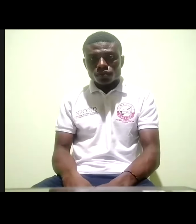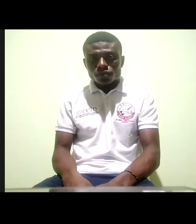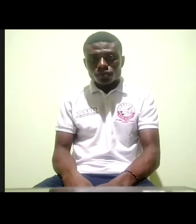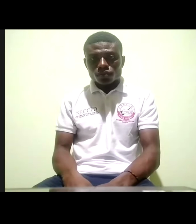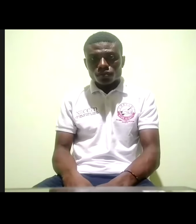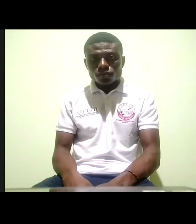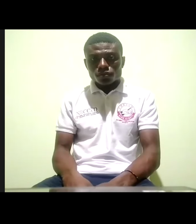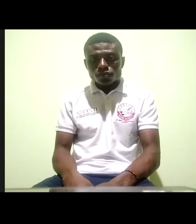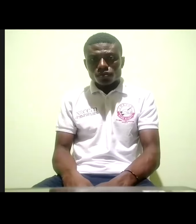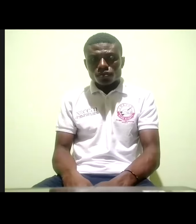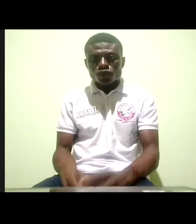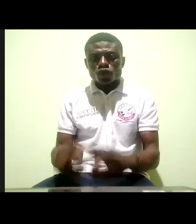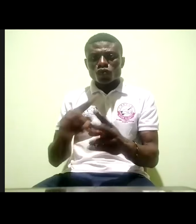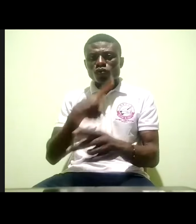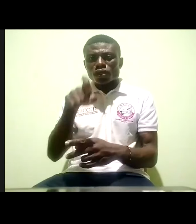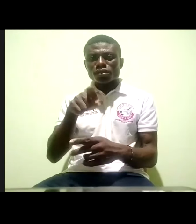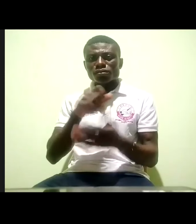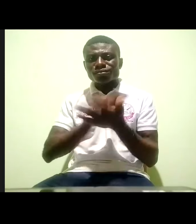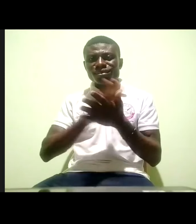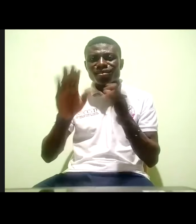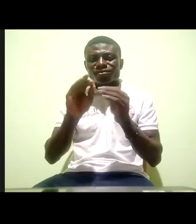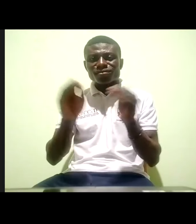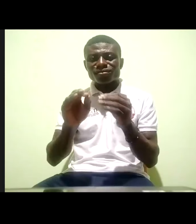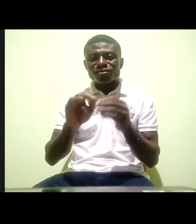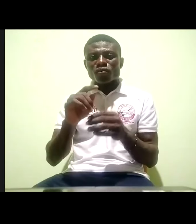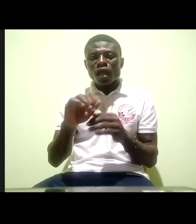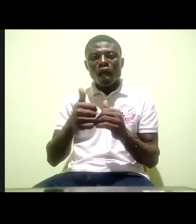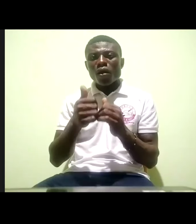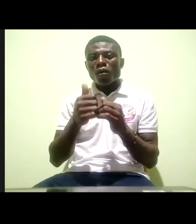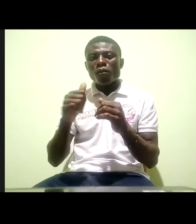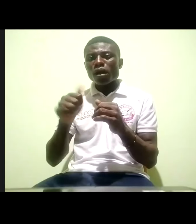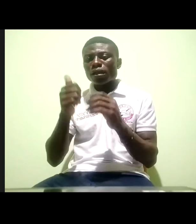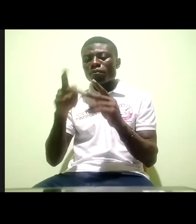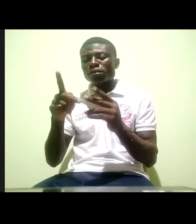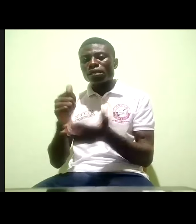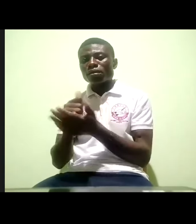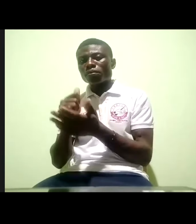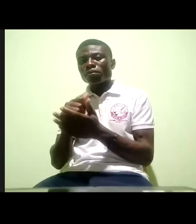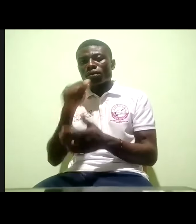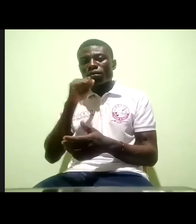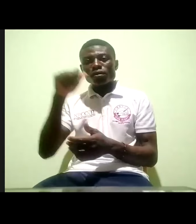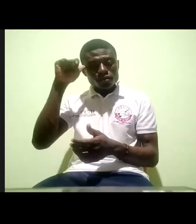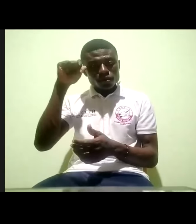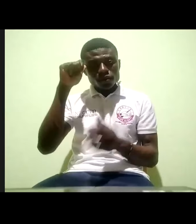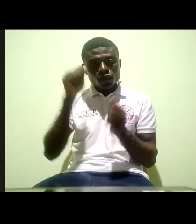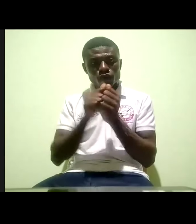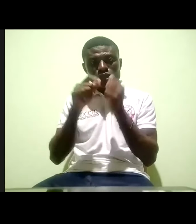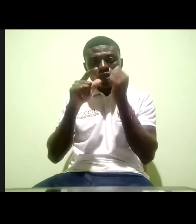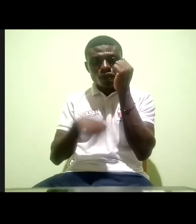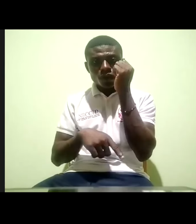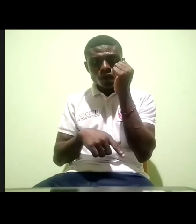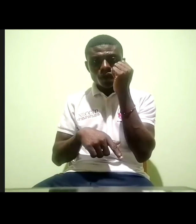this question. How can one be of help to an adult with low syndrome that